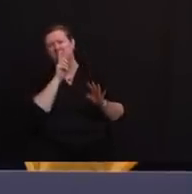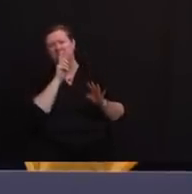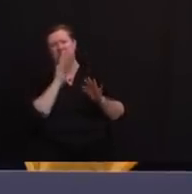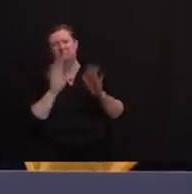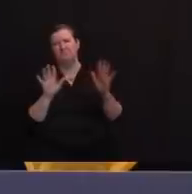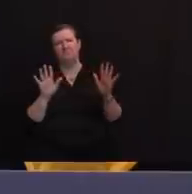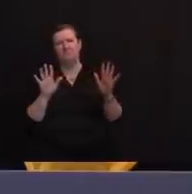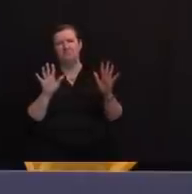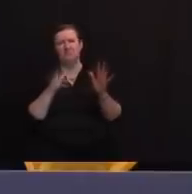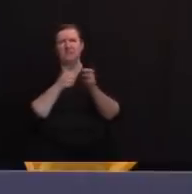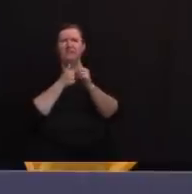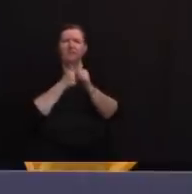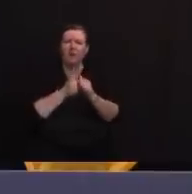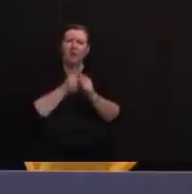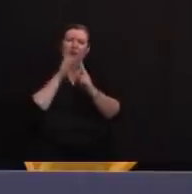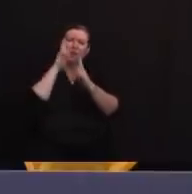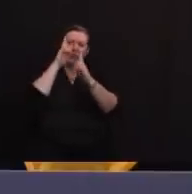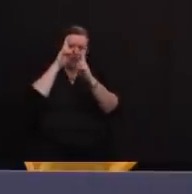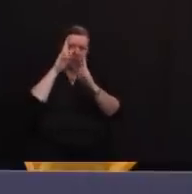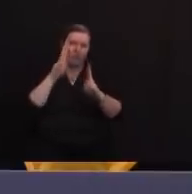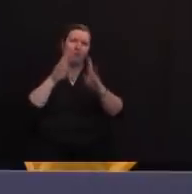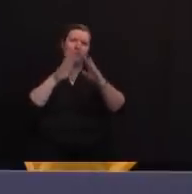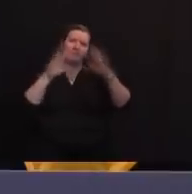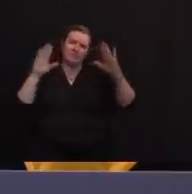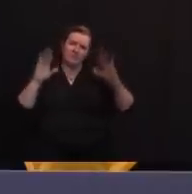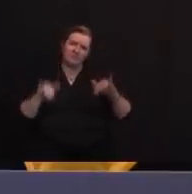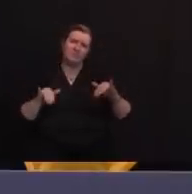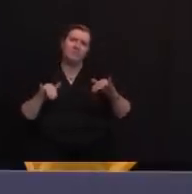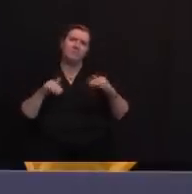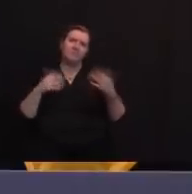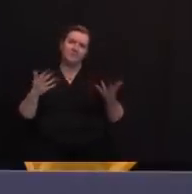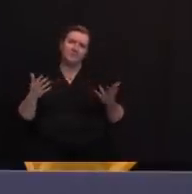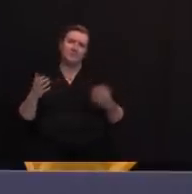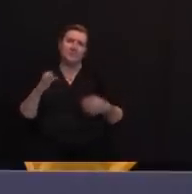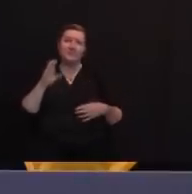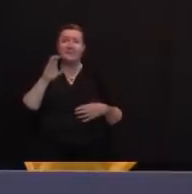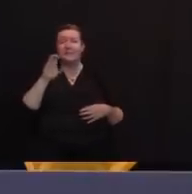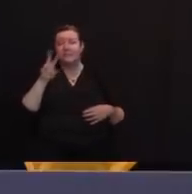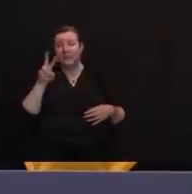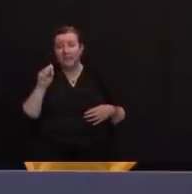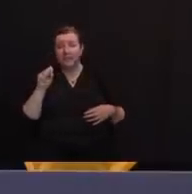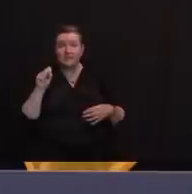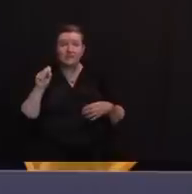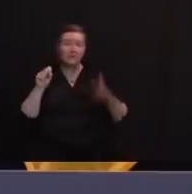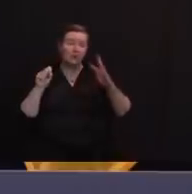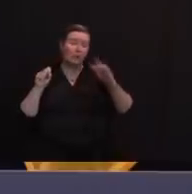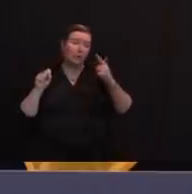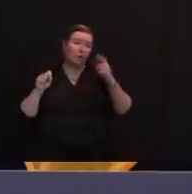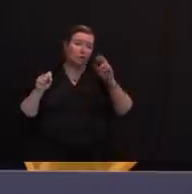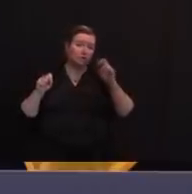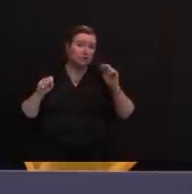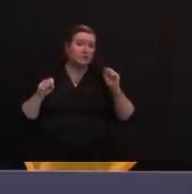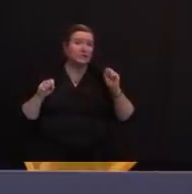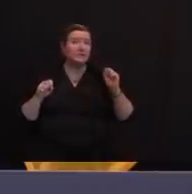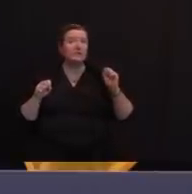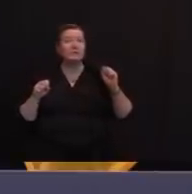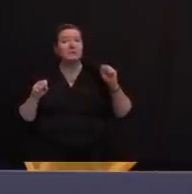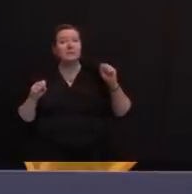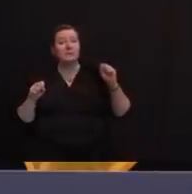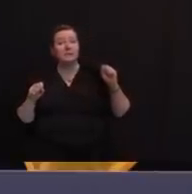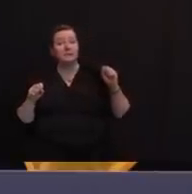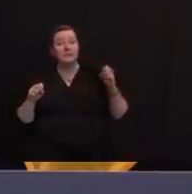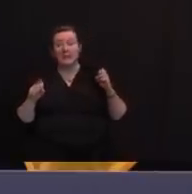But the rate on CVS and Walgreens, I'll leave it to Eddie and Judy to comment on that.